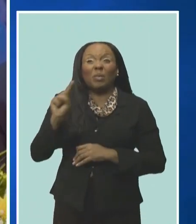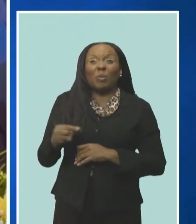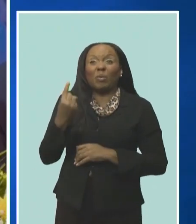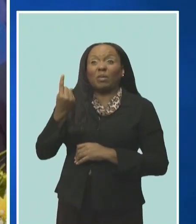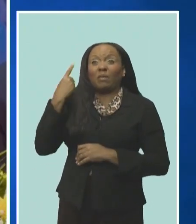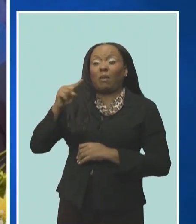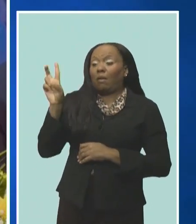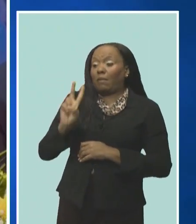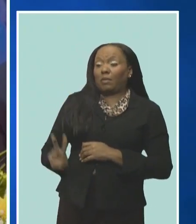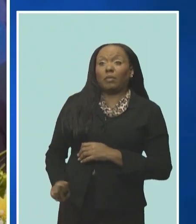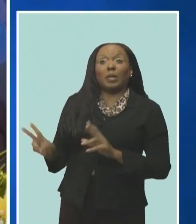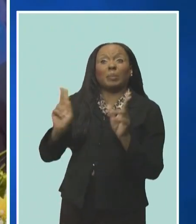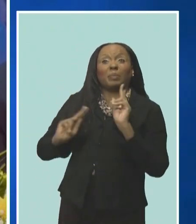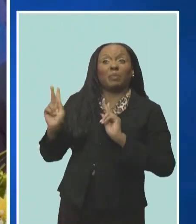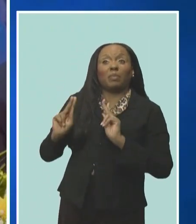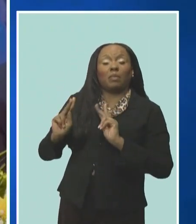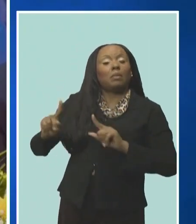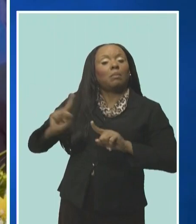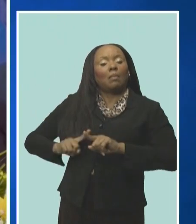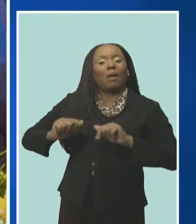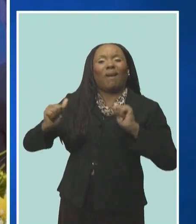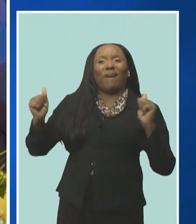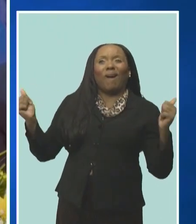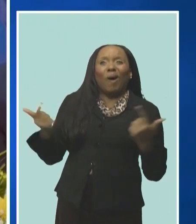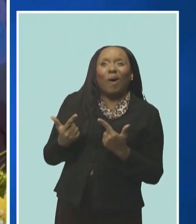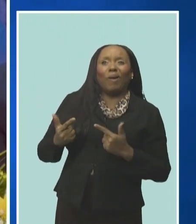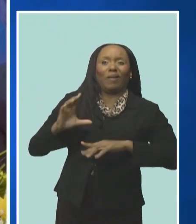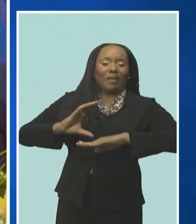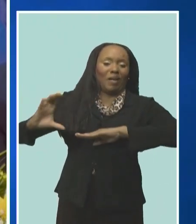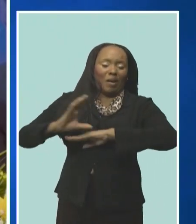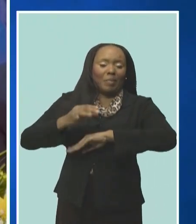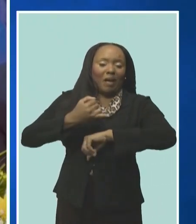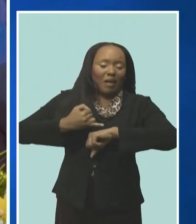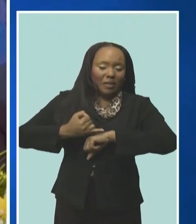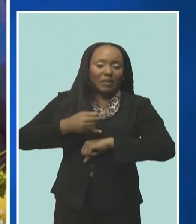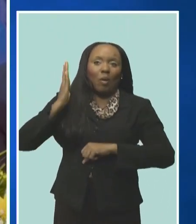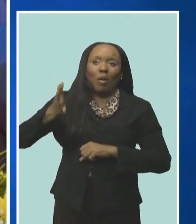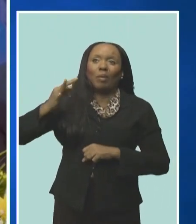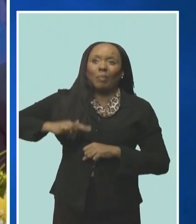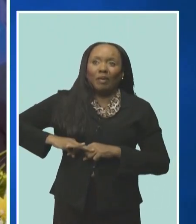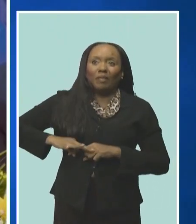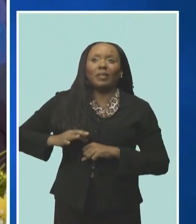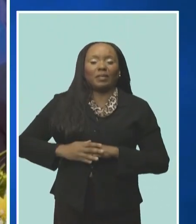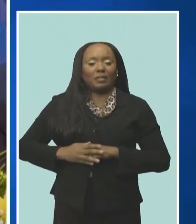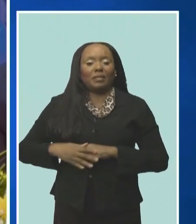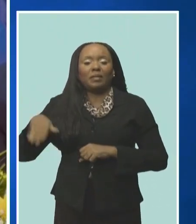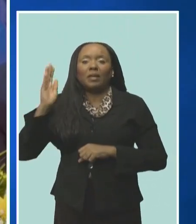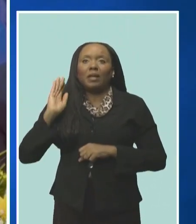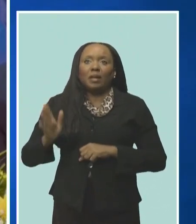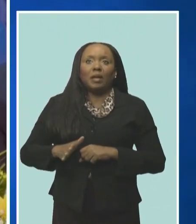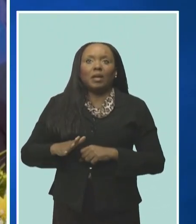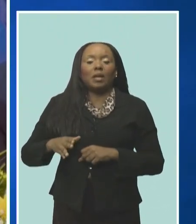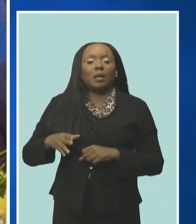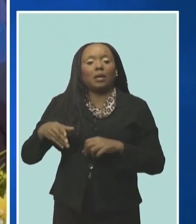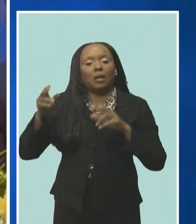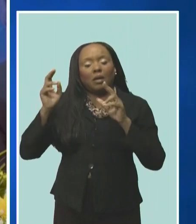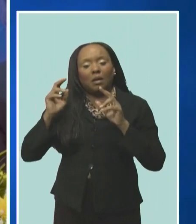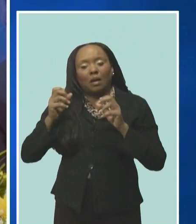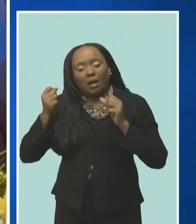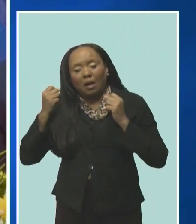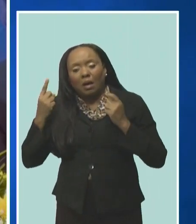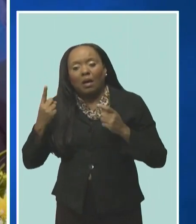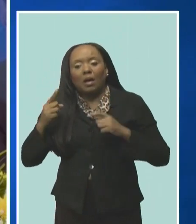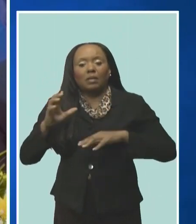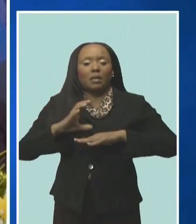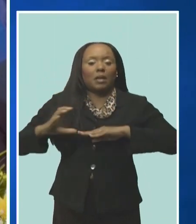of Venezuela, but also for all Caribbean states, where there is recognition of the Caribbean Sea as a zone of